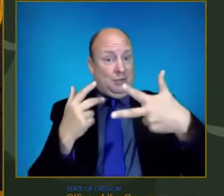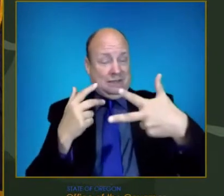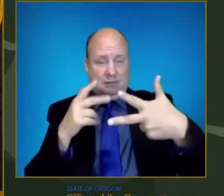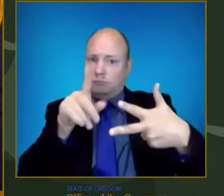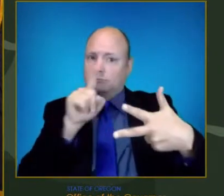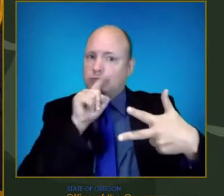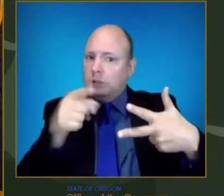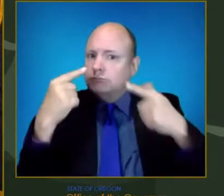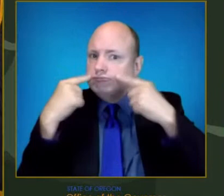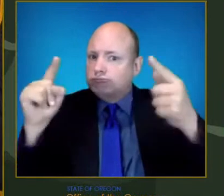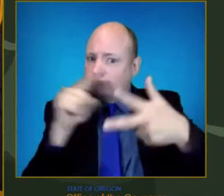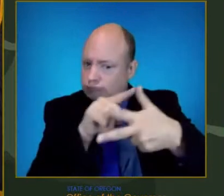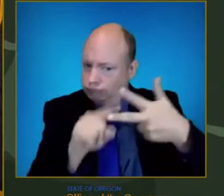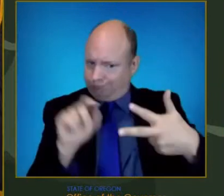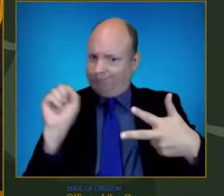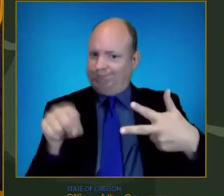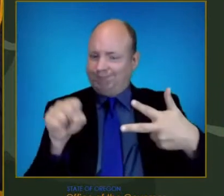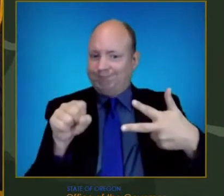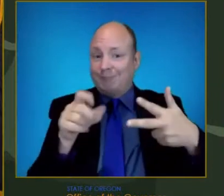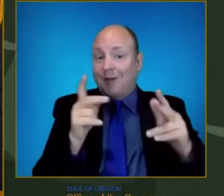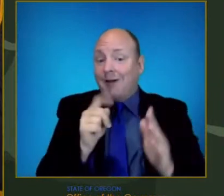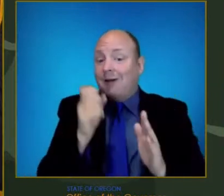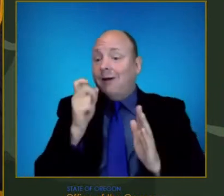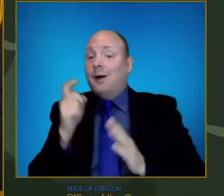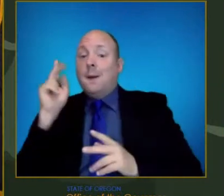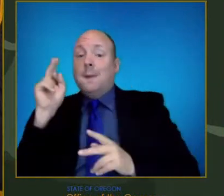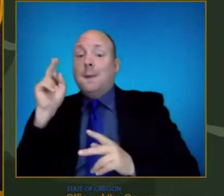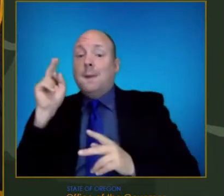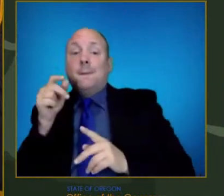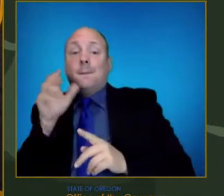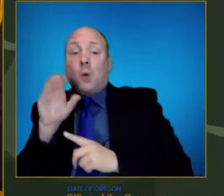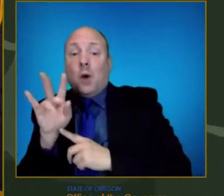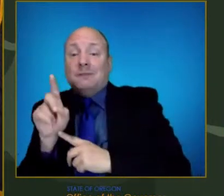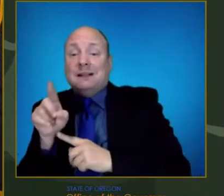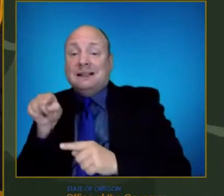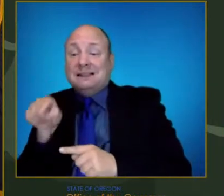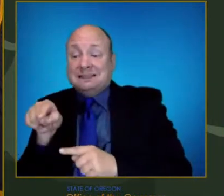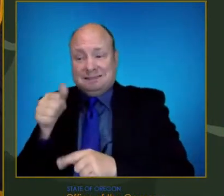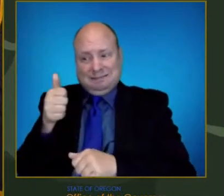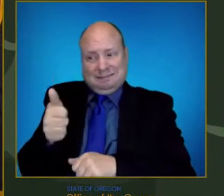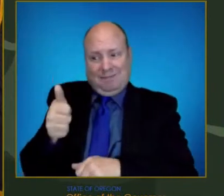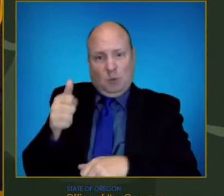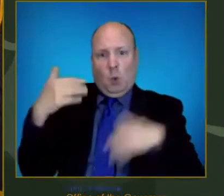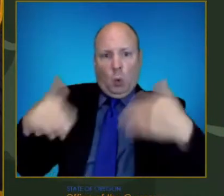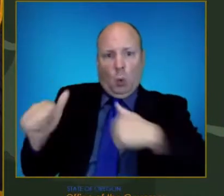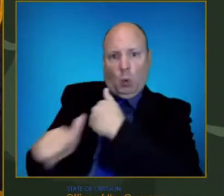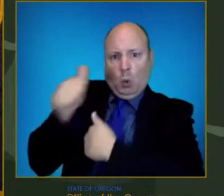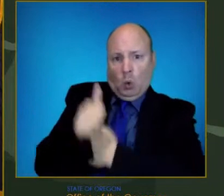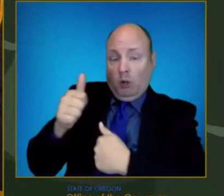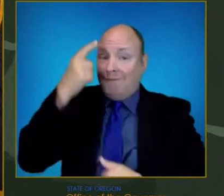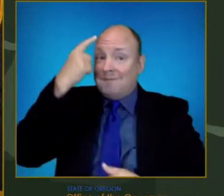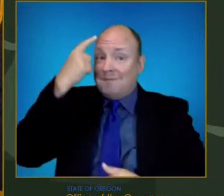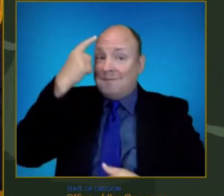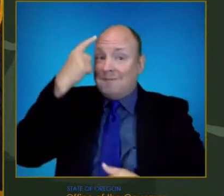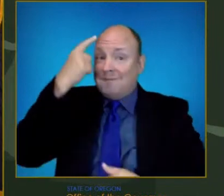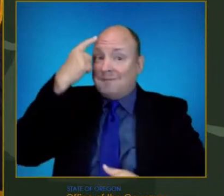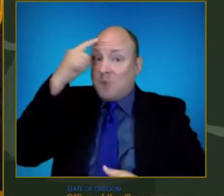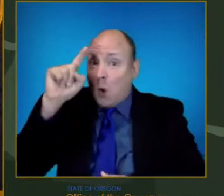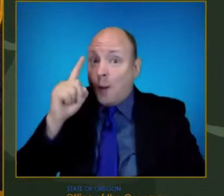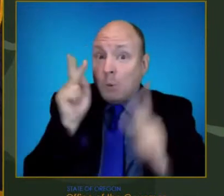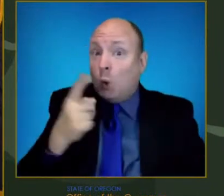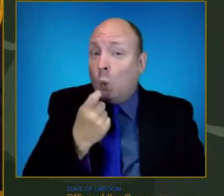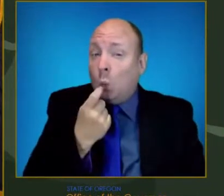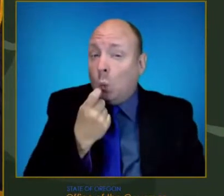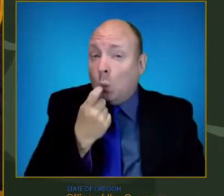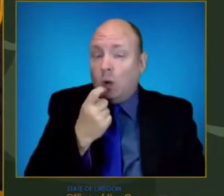see how dangerous COVID remains for those who are unvaccinated. Vaccines continue to be the key to